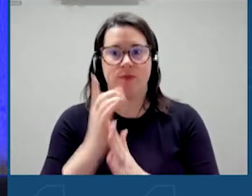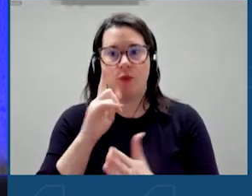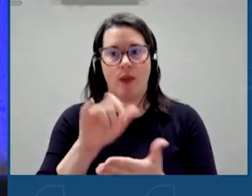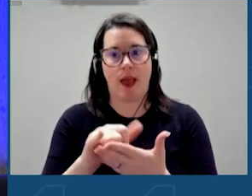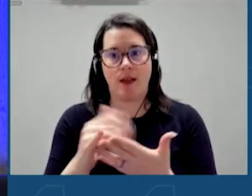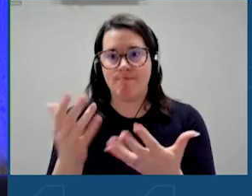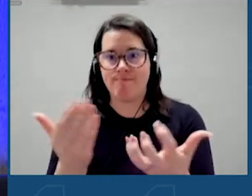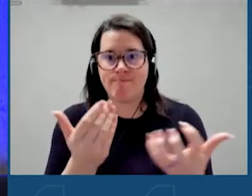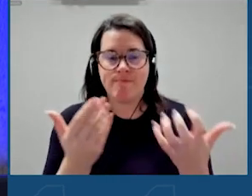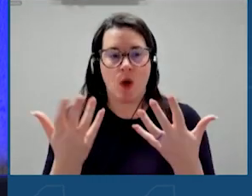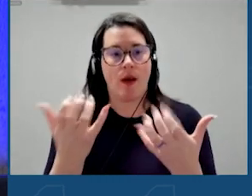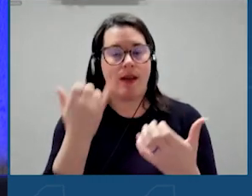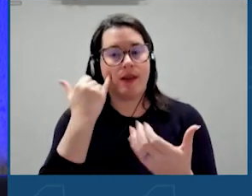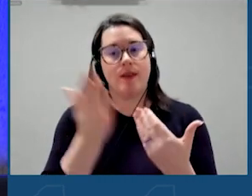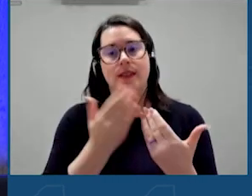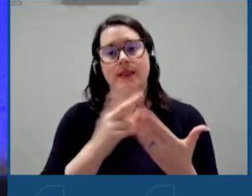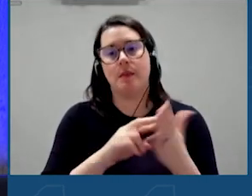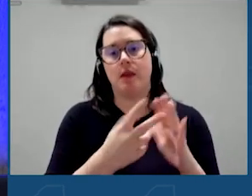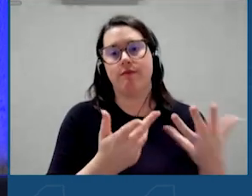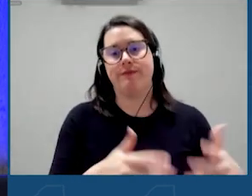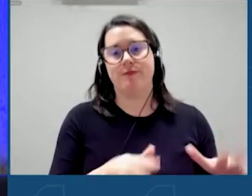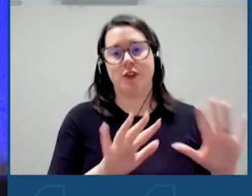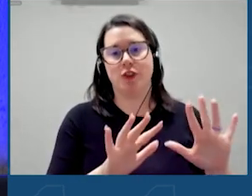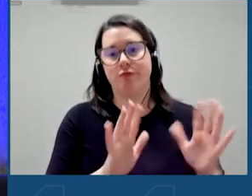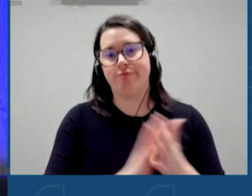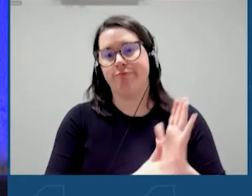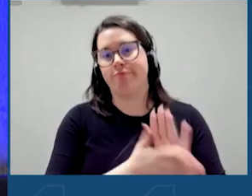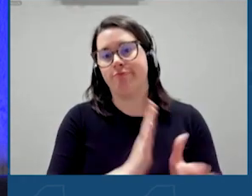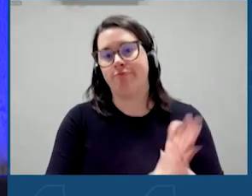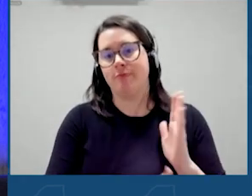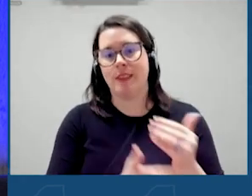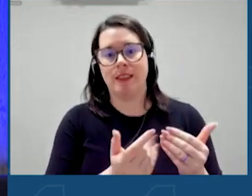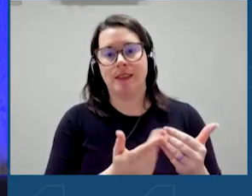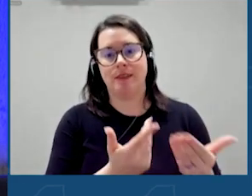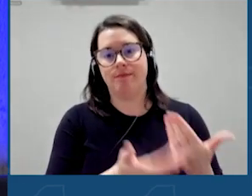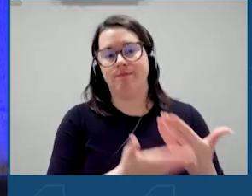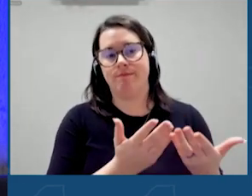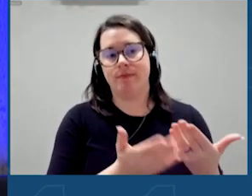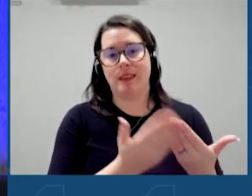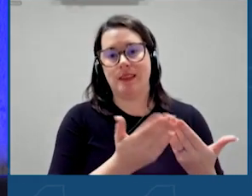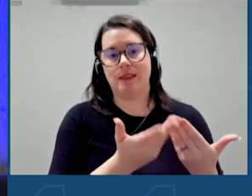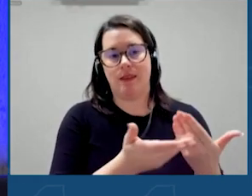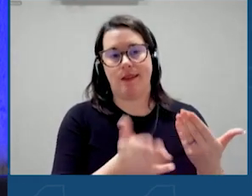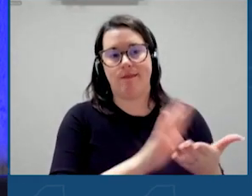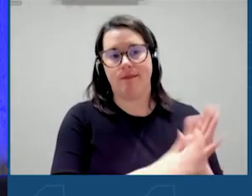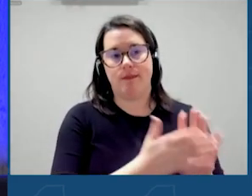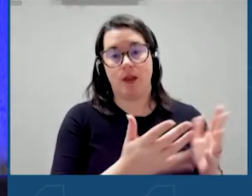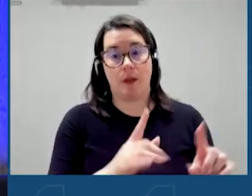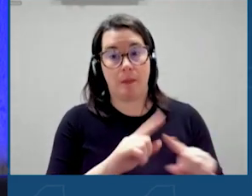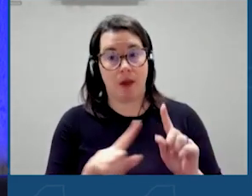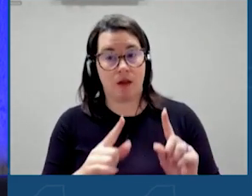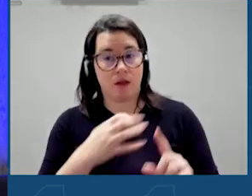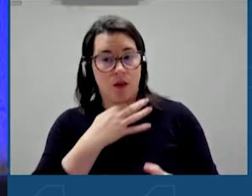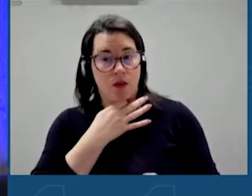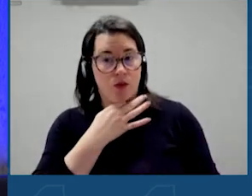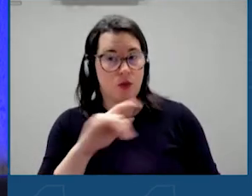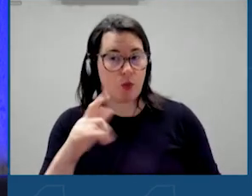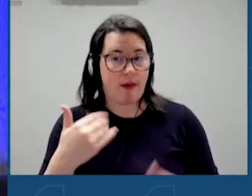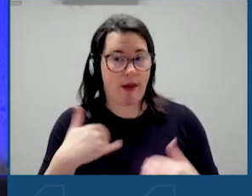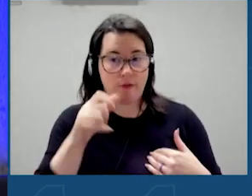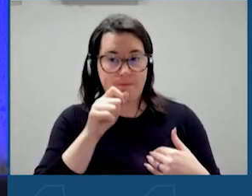if it's easy, it would have been done already, right? The easy things are done. The question is, do we have the fortitude, the